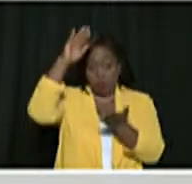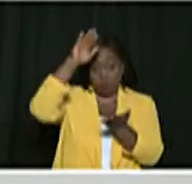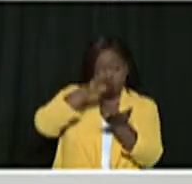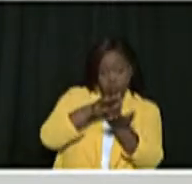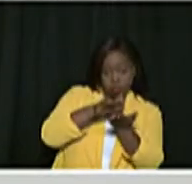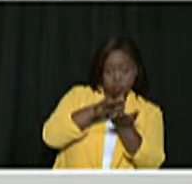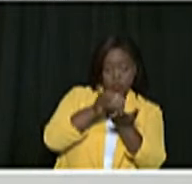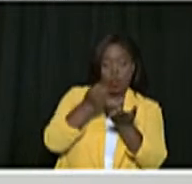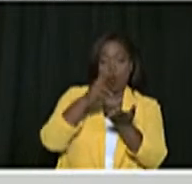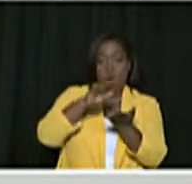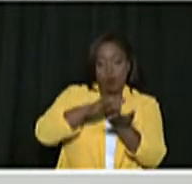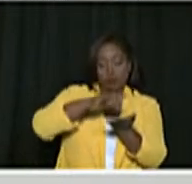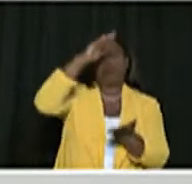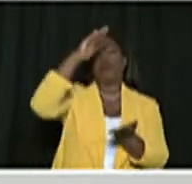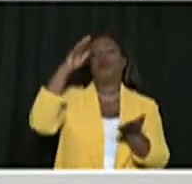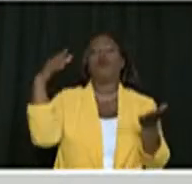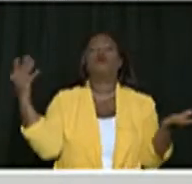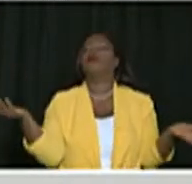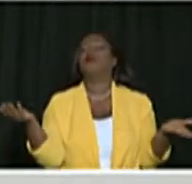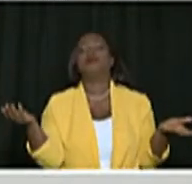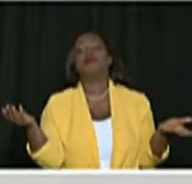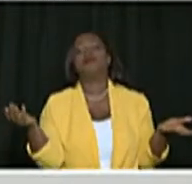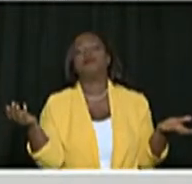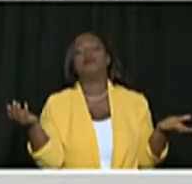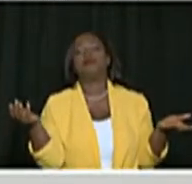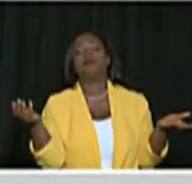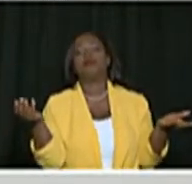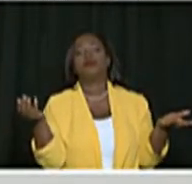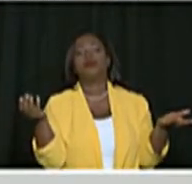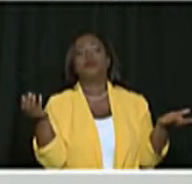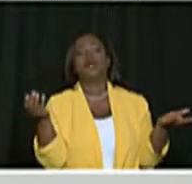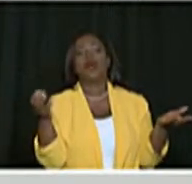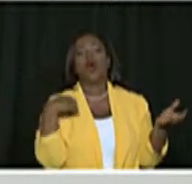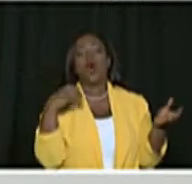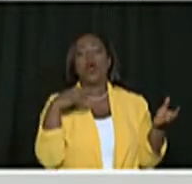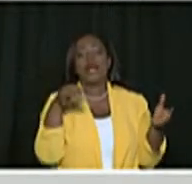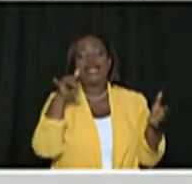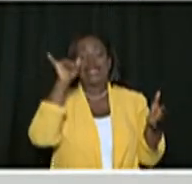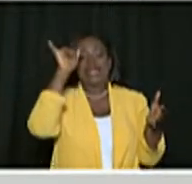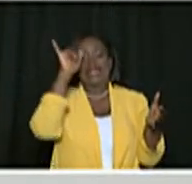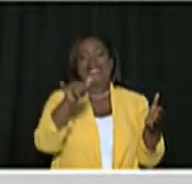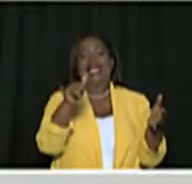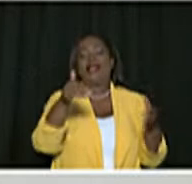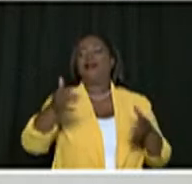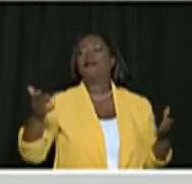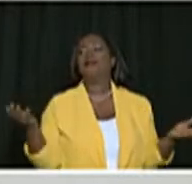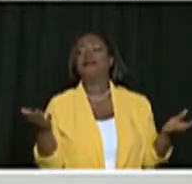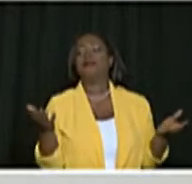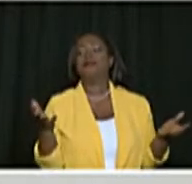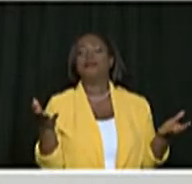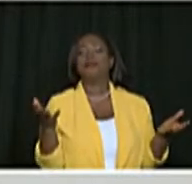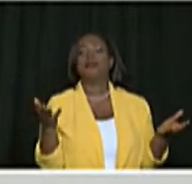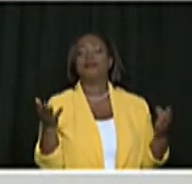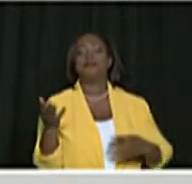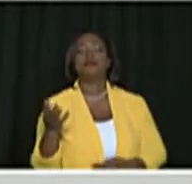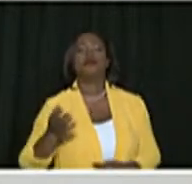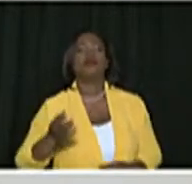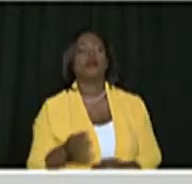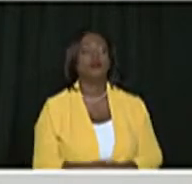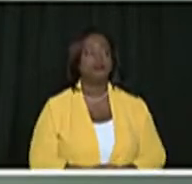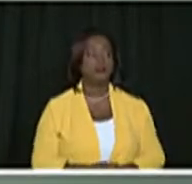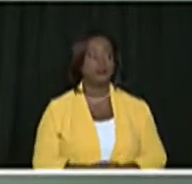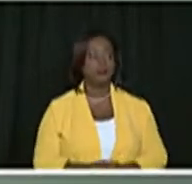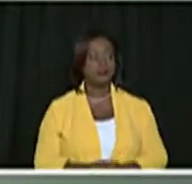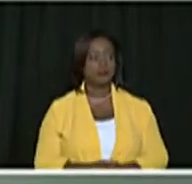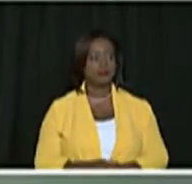it increasing? Has it stabilized? Is it tapering off? What are you seeing? So, well, we have seen